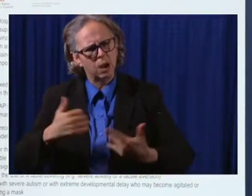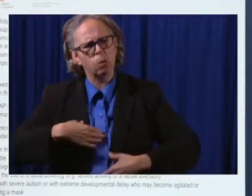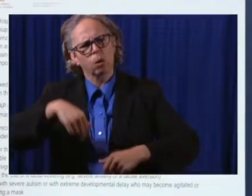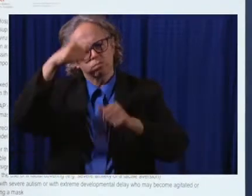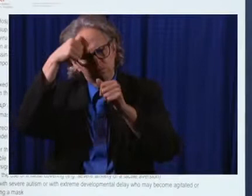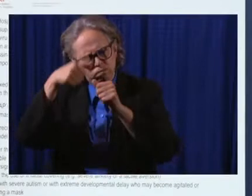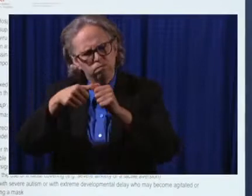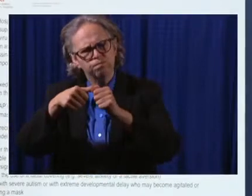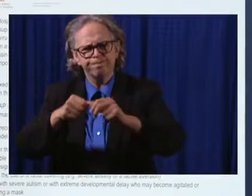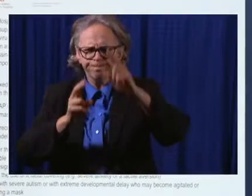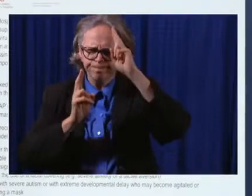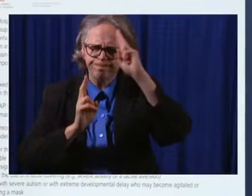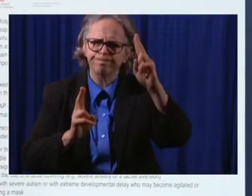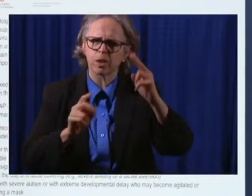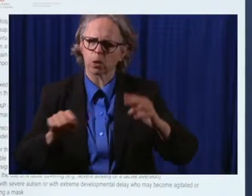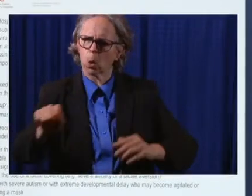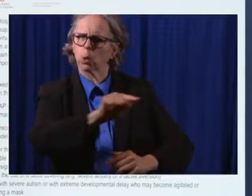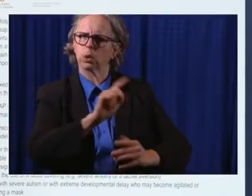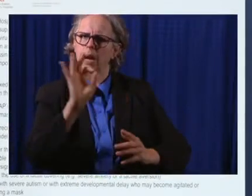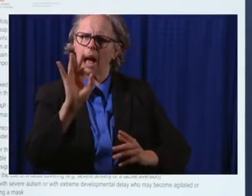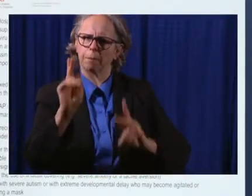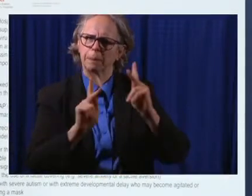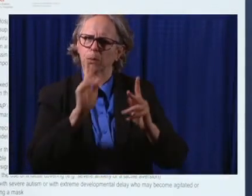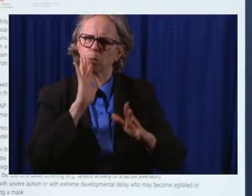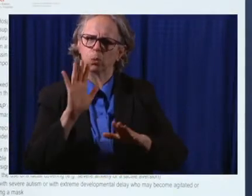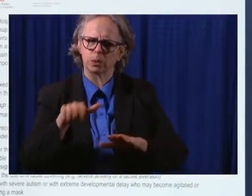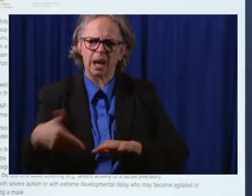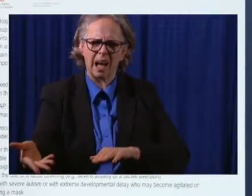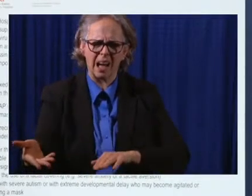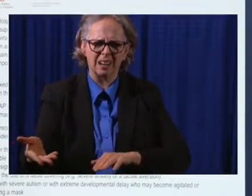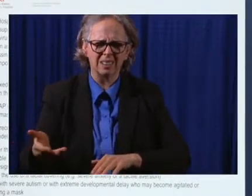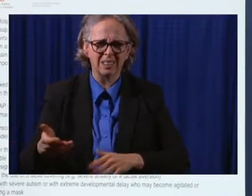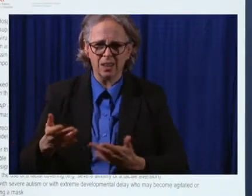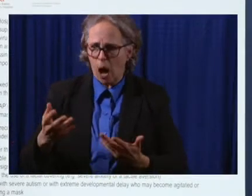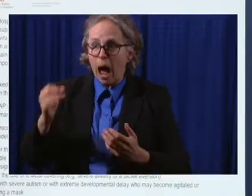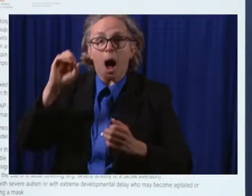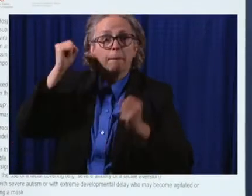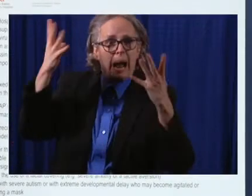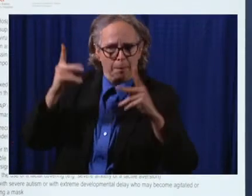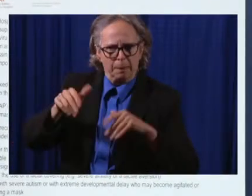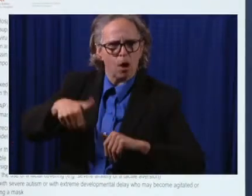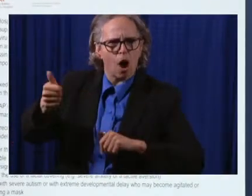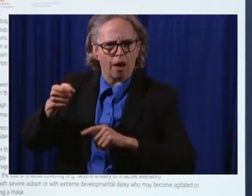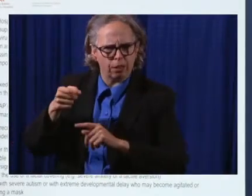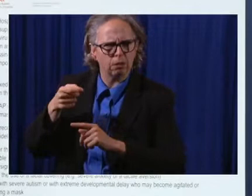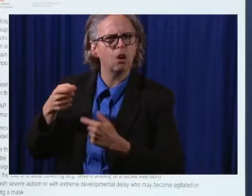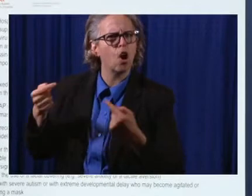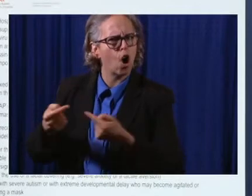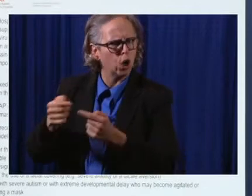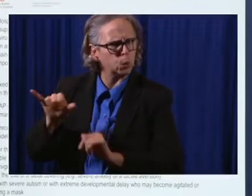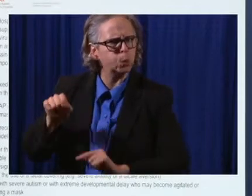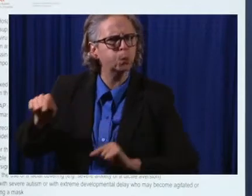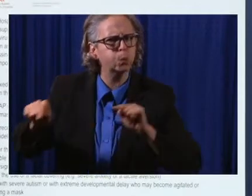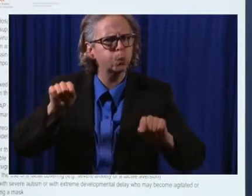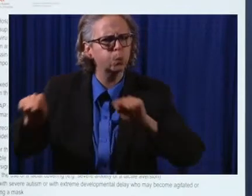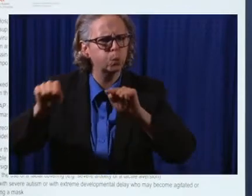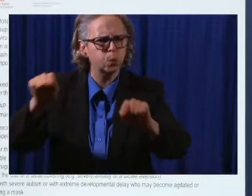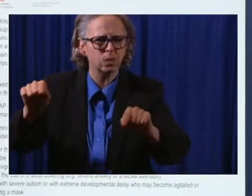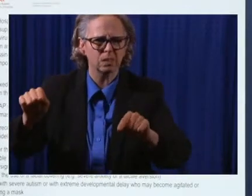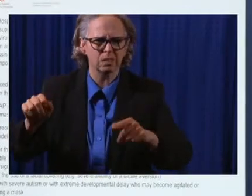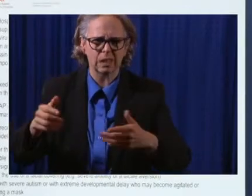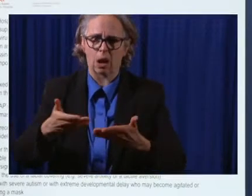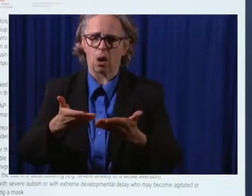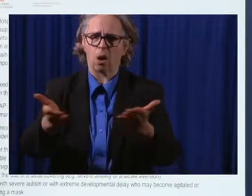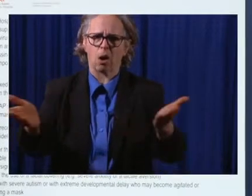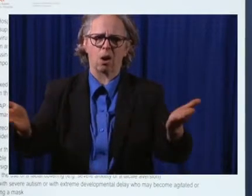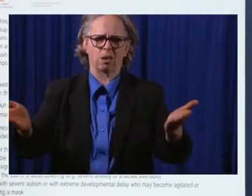And we remember the others who were wounded that early morning, and all those who carry the emotional scars of that